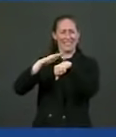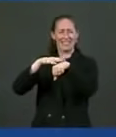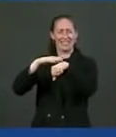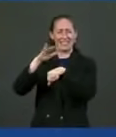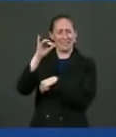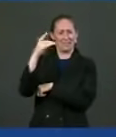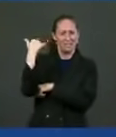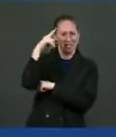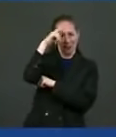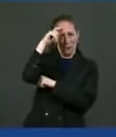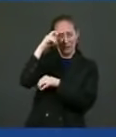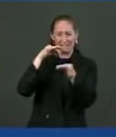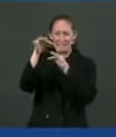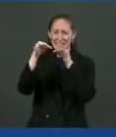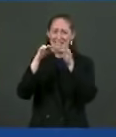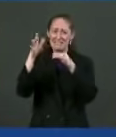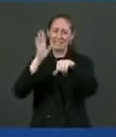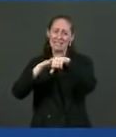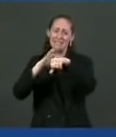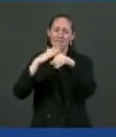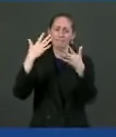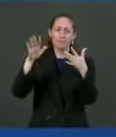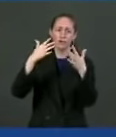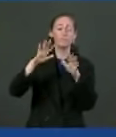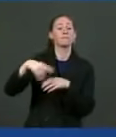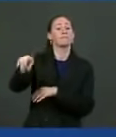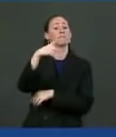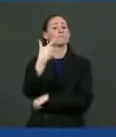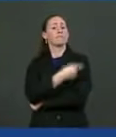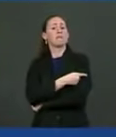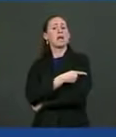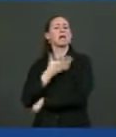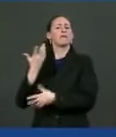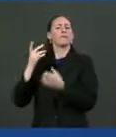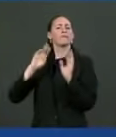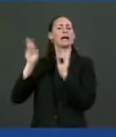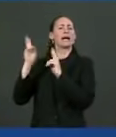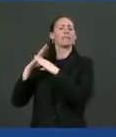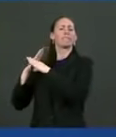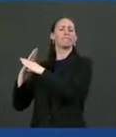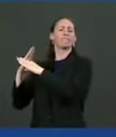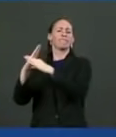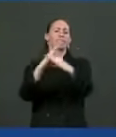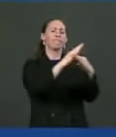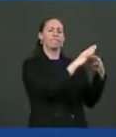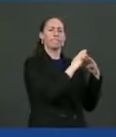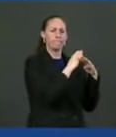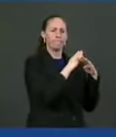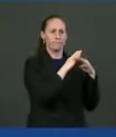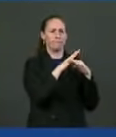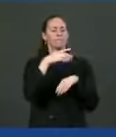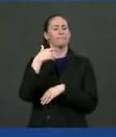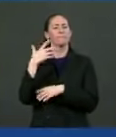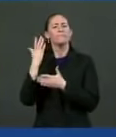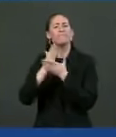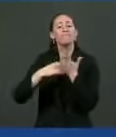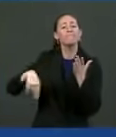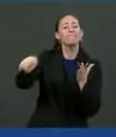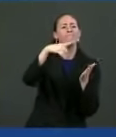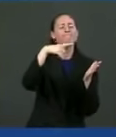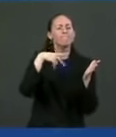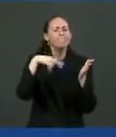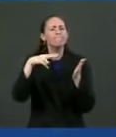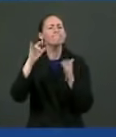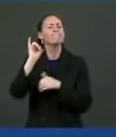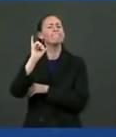the vaccines provide strong protection for the vaccinated, we read about and hear about and we see the stories of